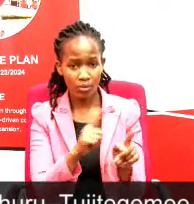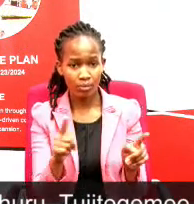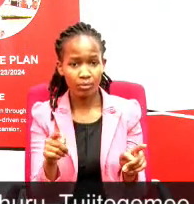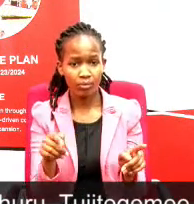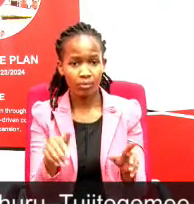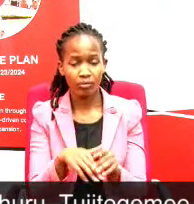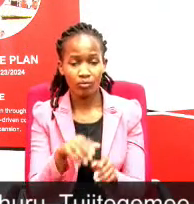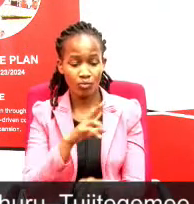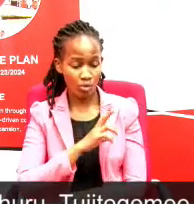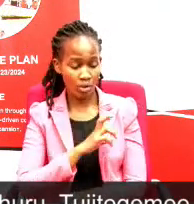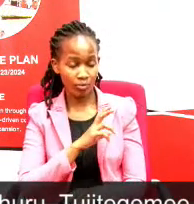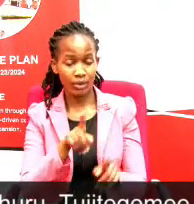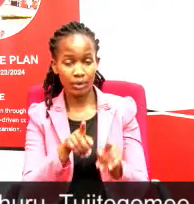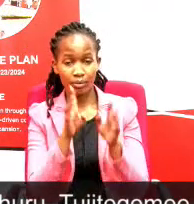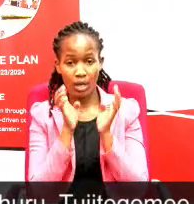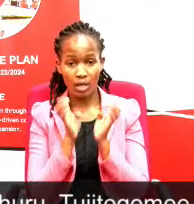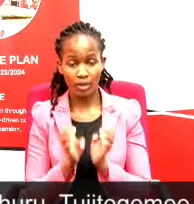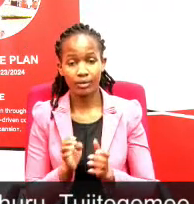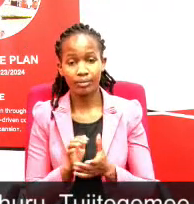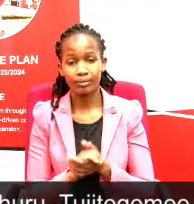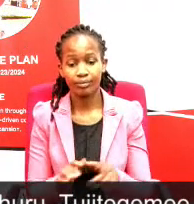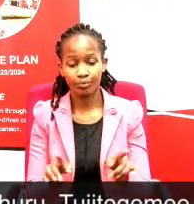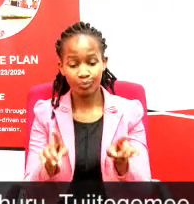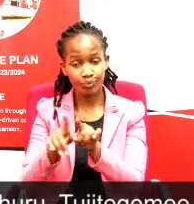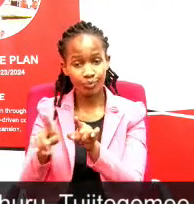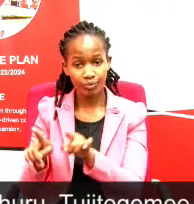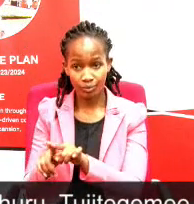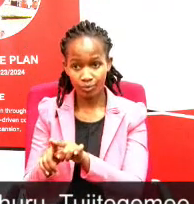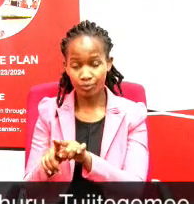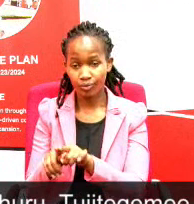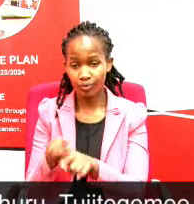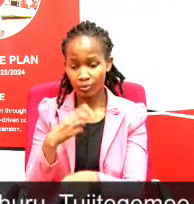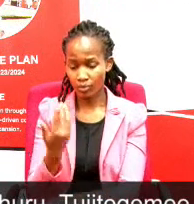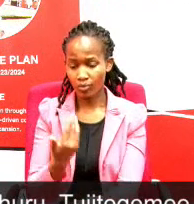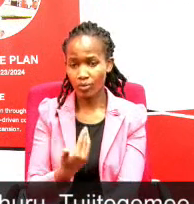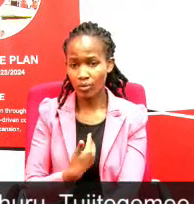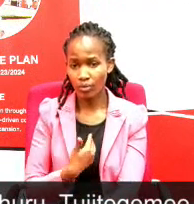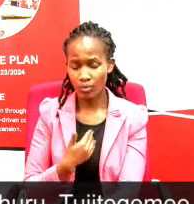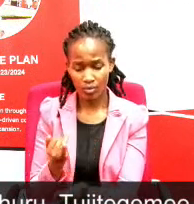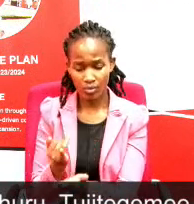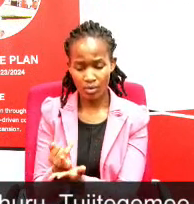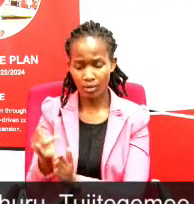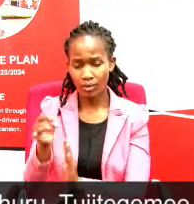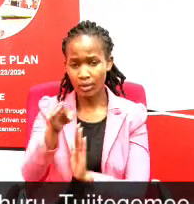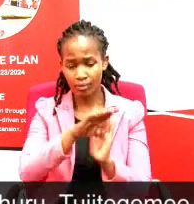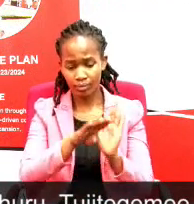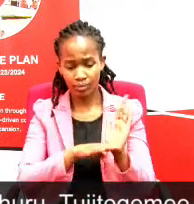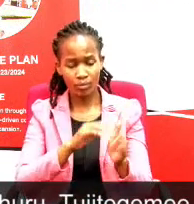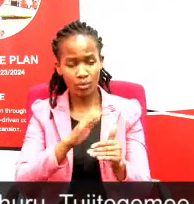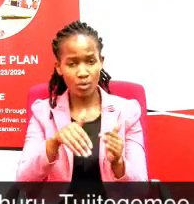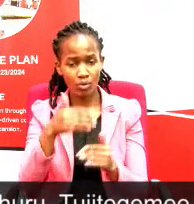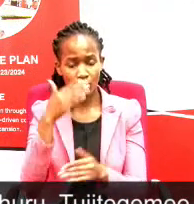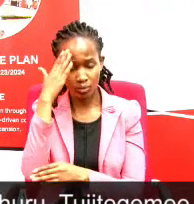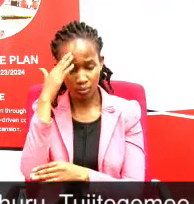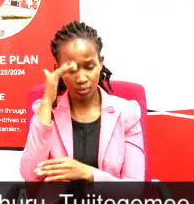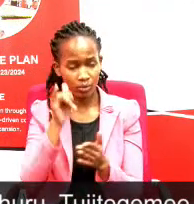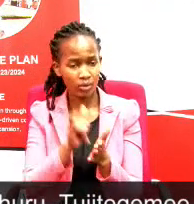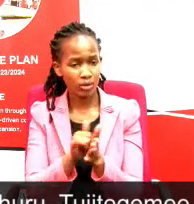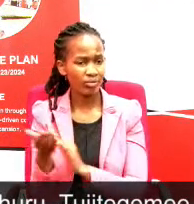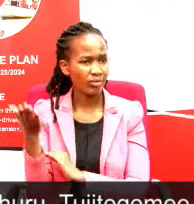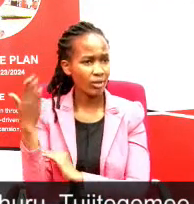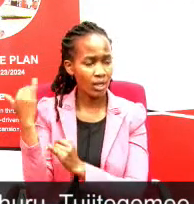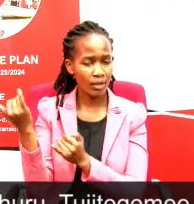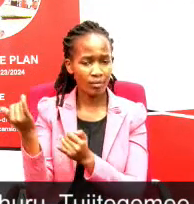terms of attitude and ethics. And also, we have an integrity program. As you know, we